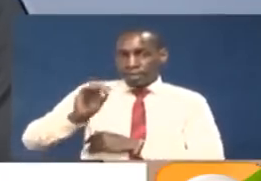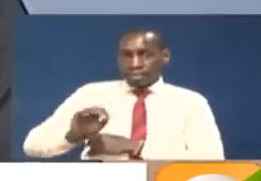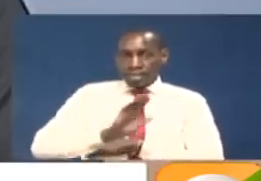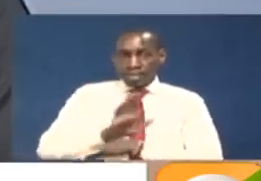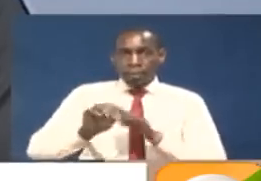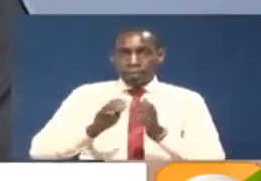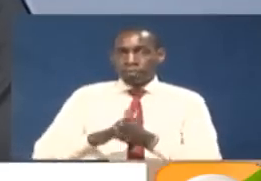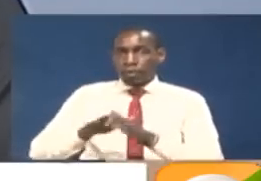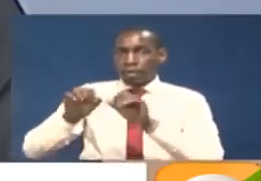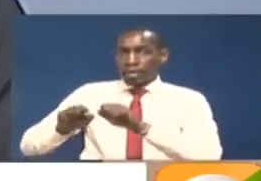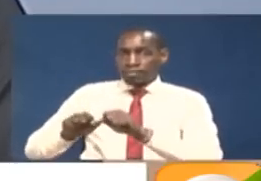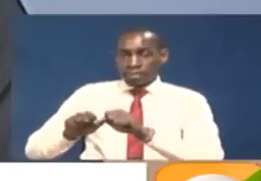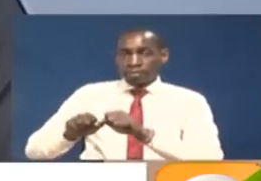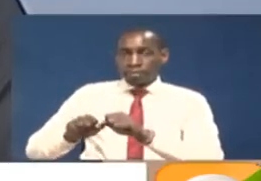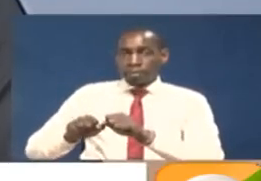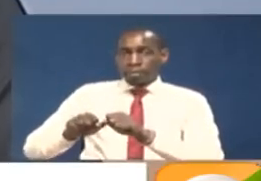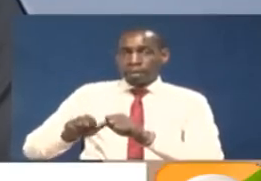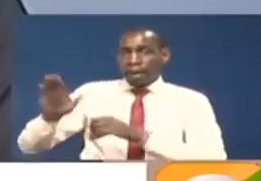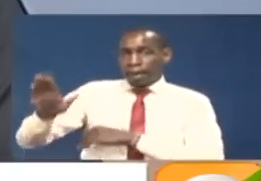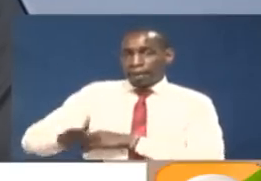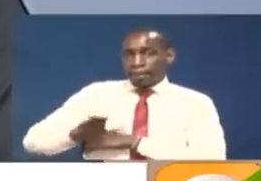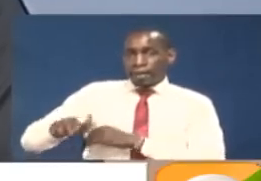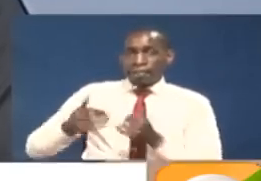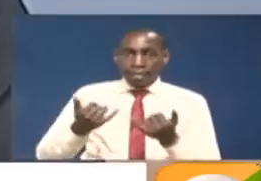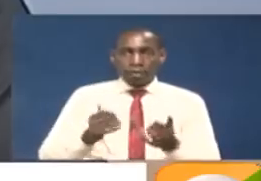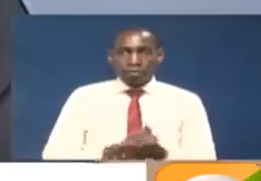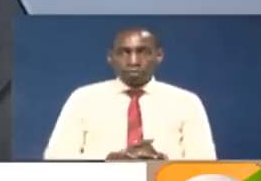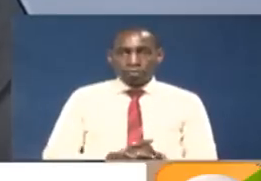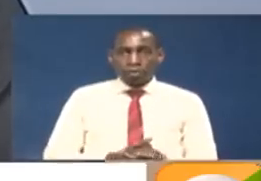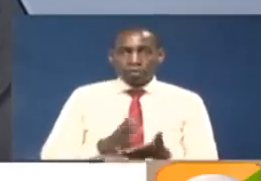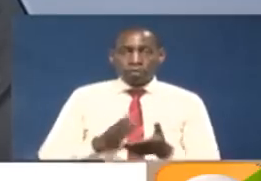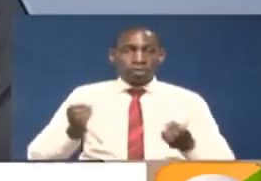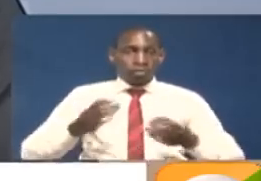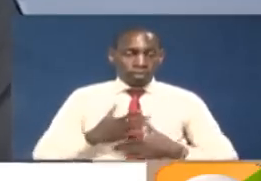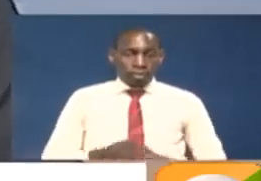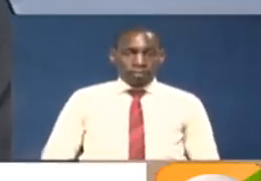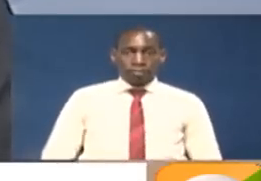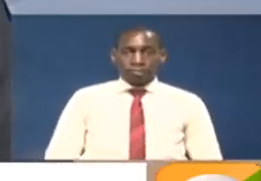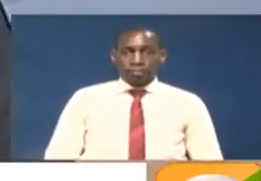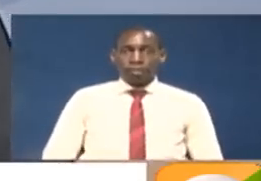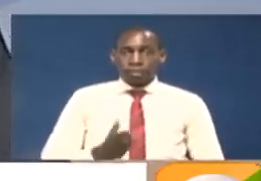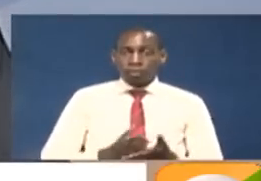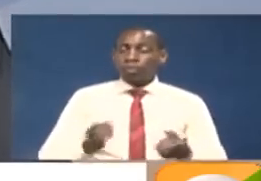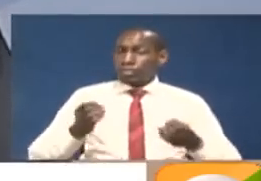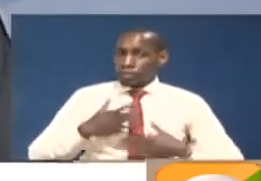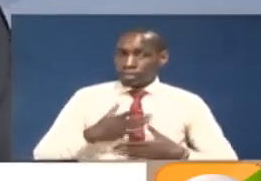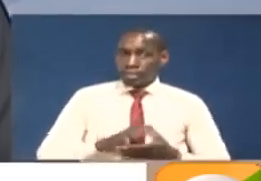may end up in the Houses of Parliament. Now, that is nerve-wracking stuff. It is